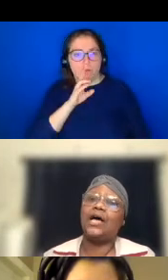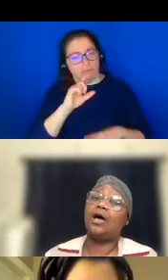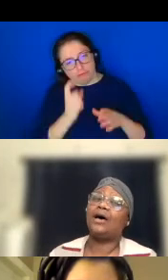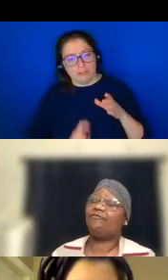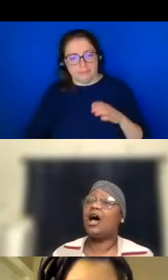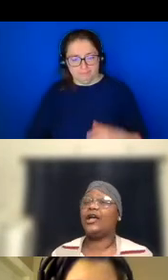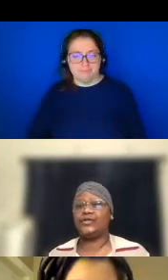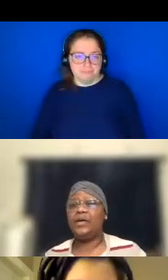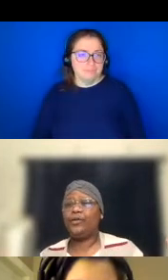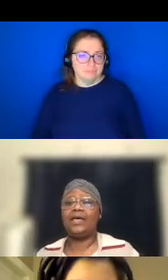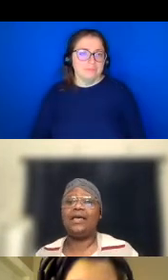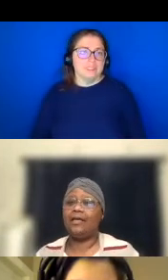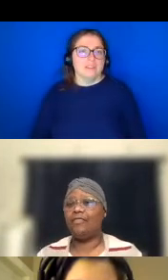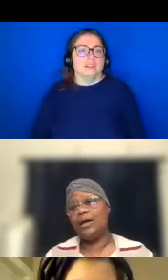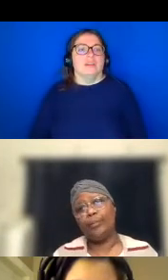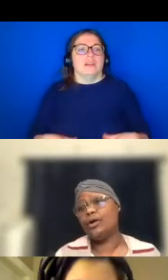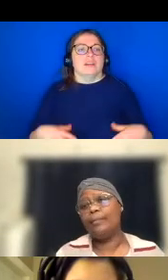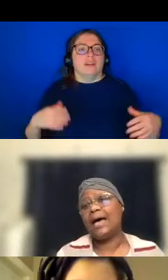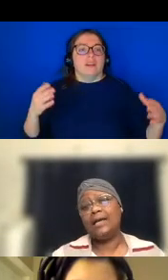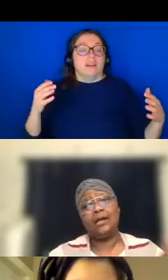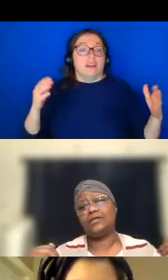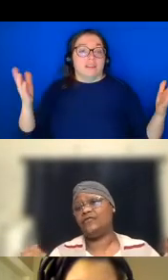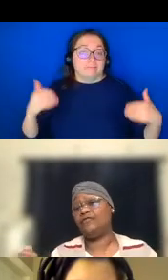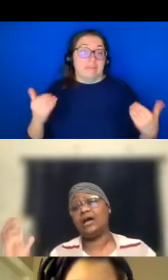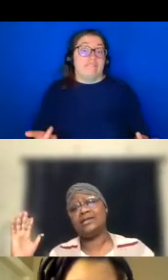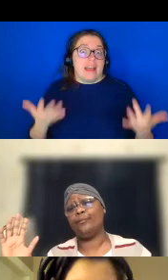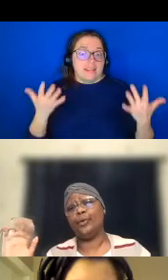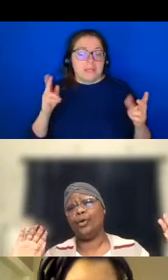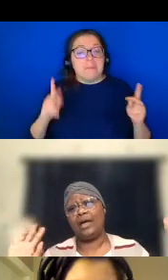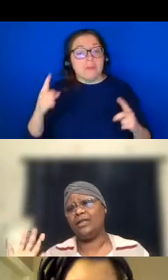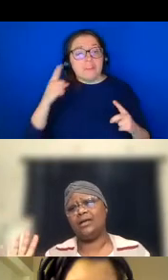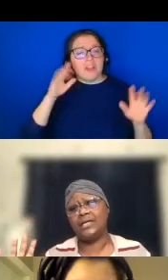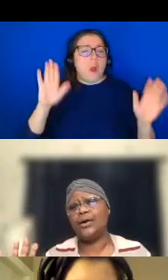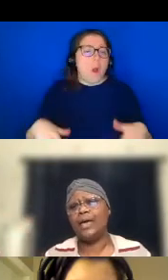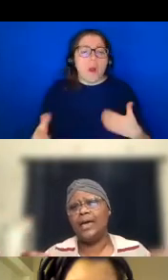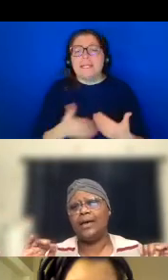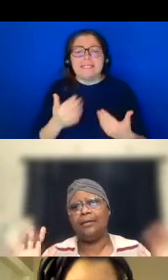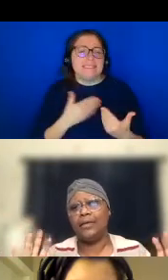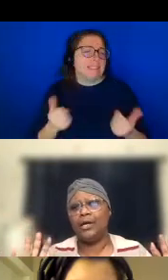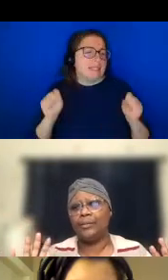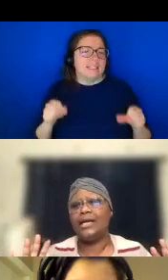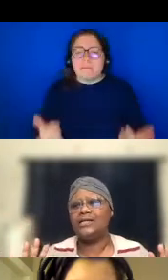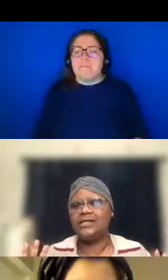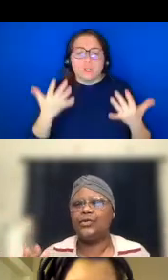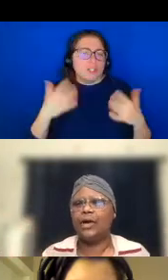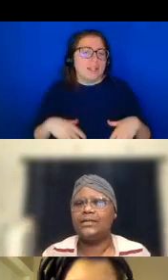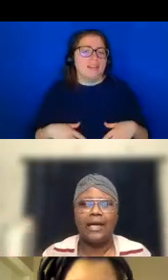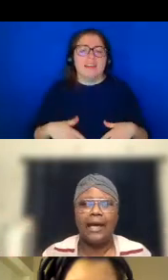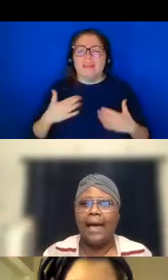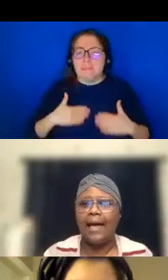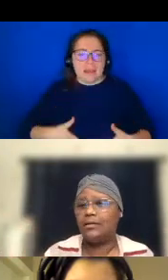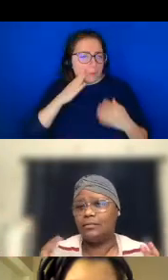Let's talk about fires. People think that they can burn a body and it's very simple. Everything's a-okay, you know, the body